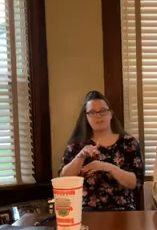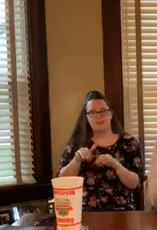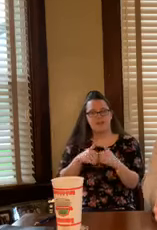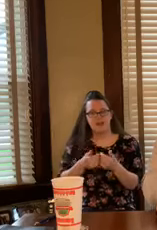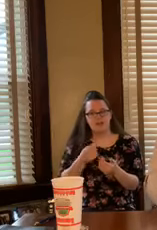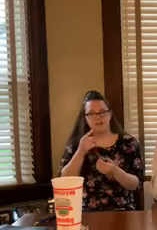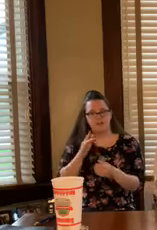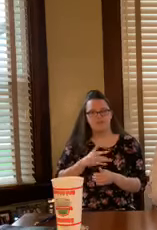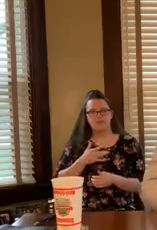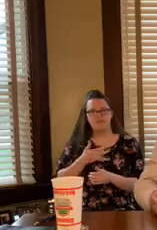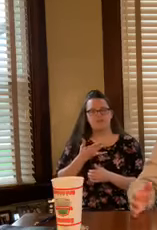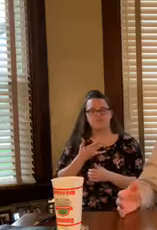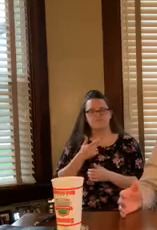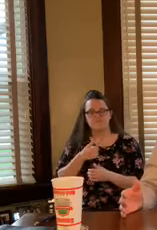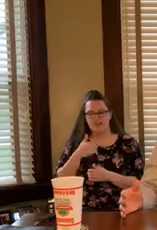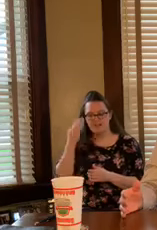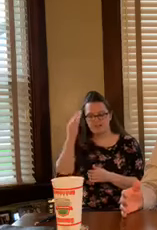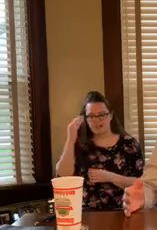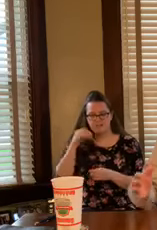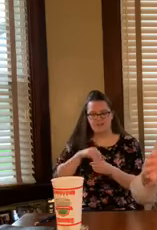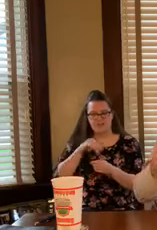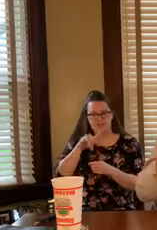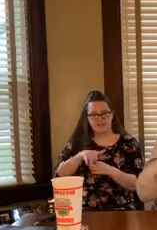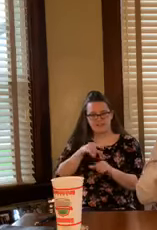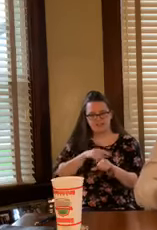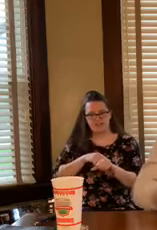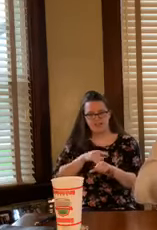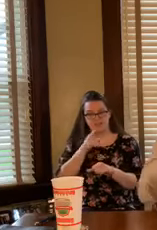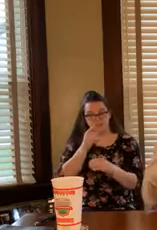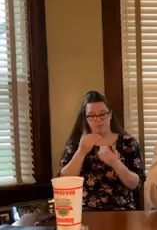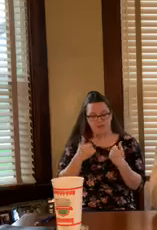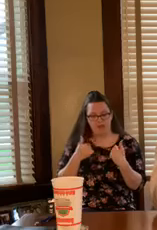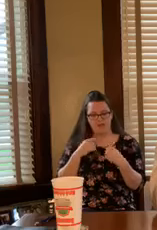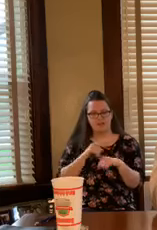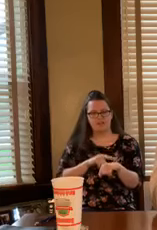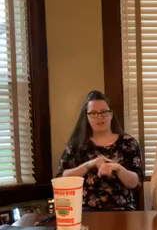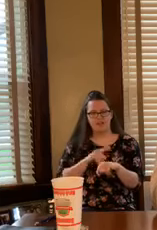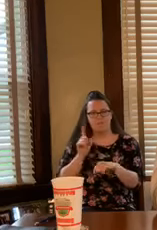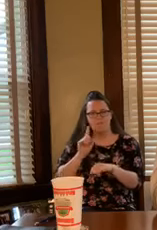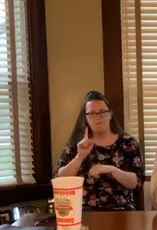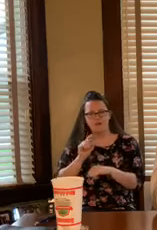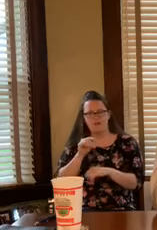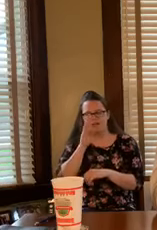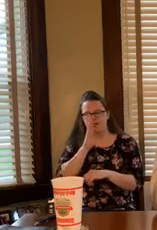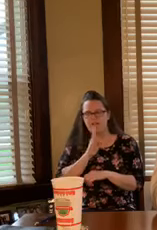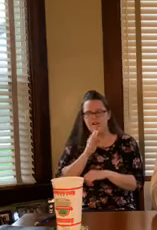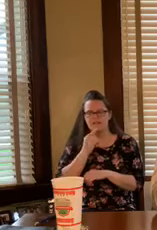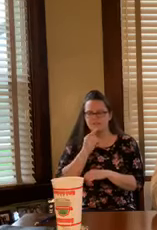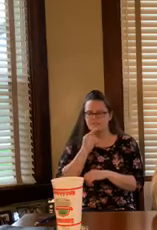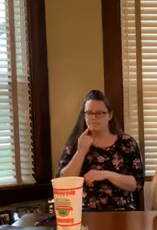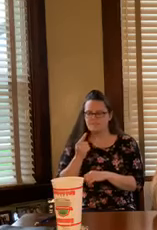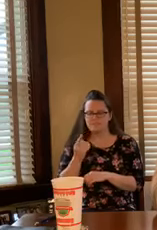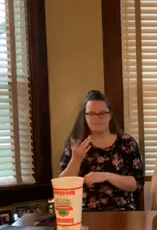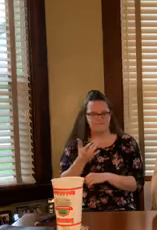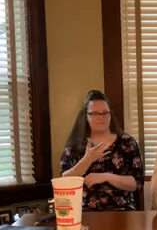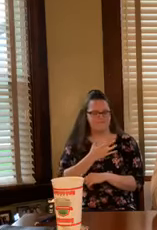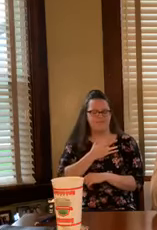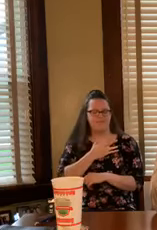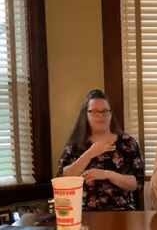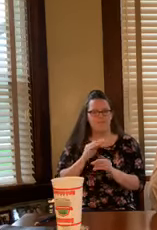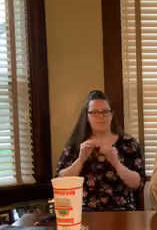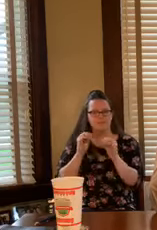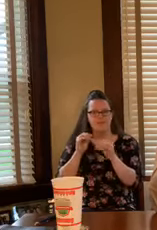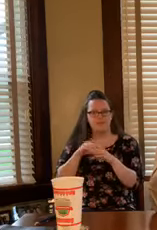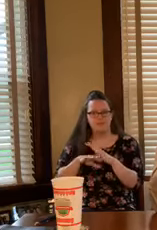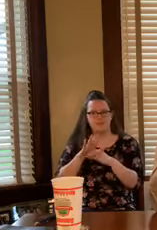this quarantine and during this time of a pandemic, you've had time where God has spoken to you. God has moved in your